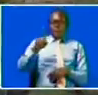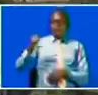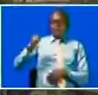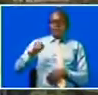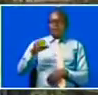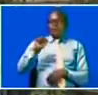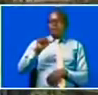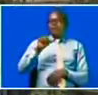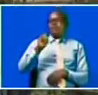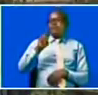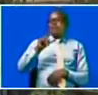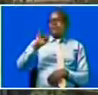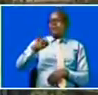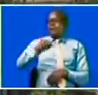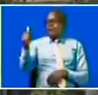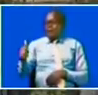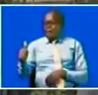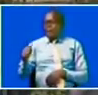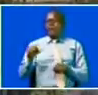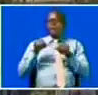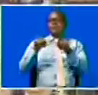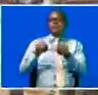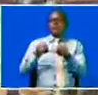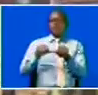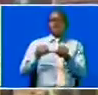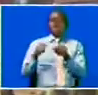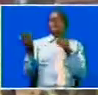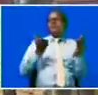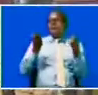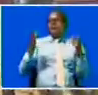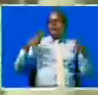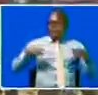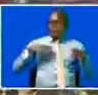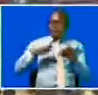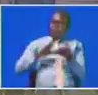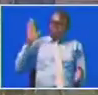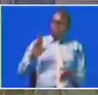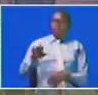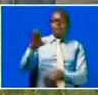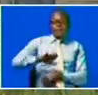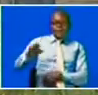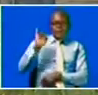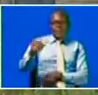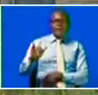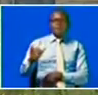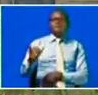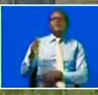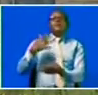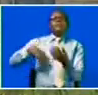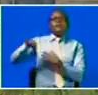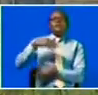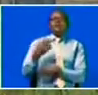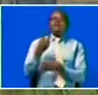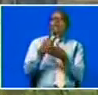of Mwiki to another may have to sustain the population explosion in the area that has a peculiar mixture